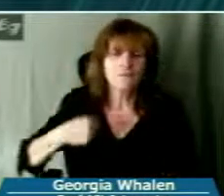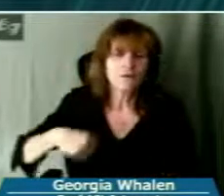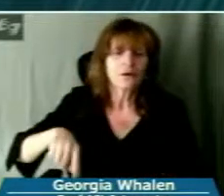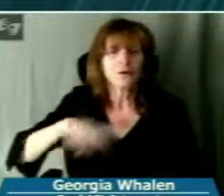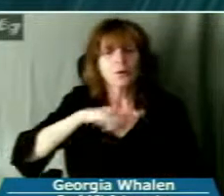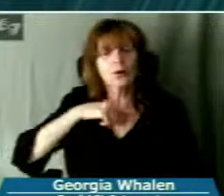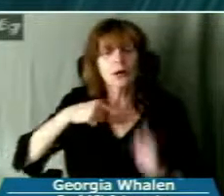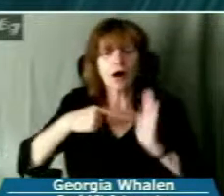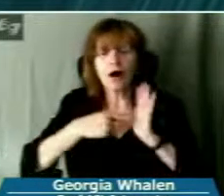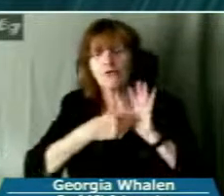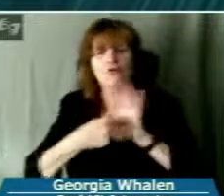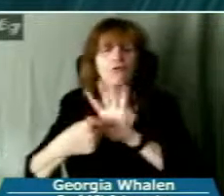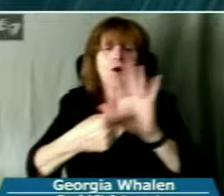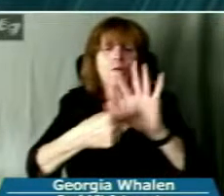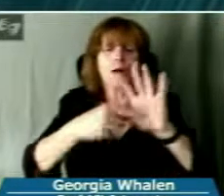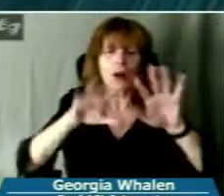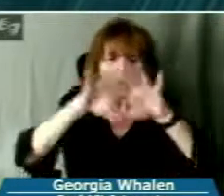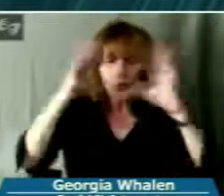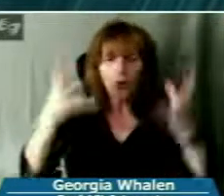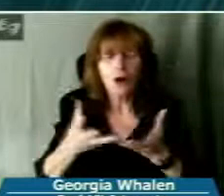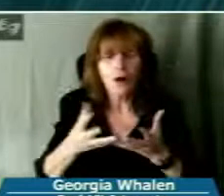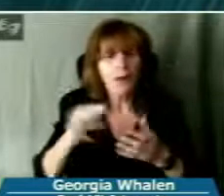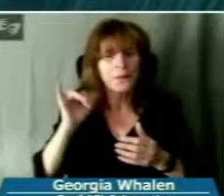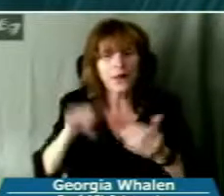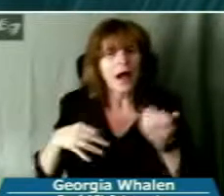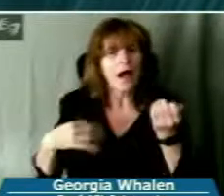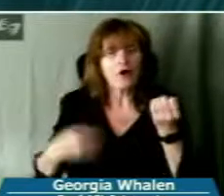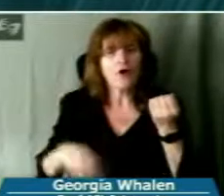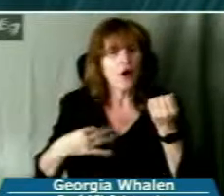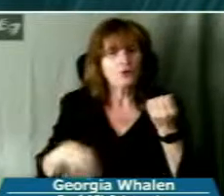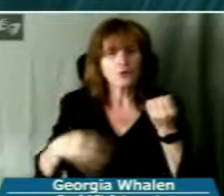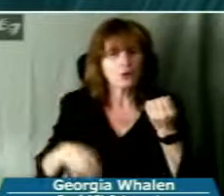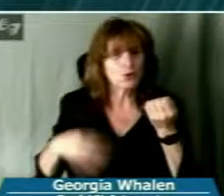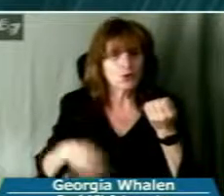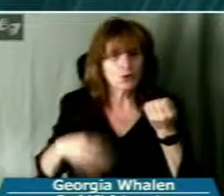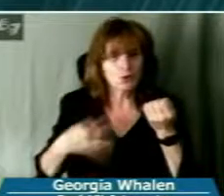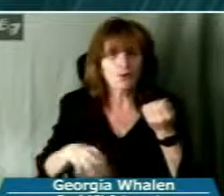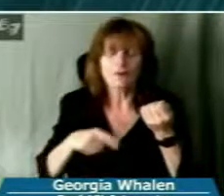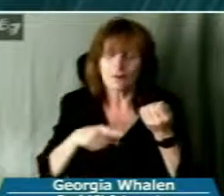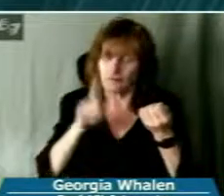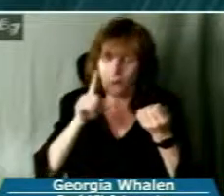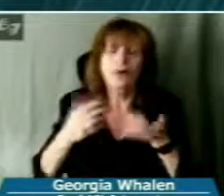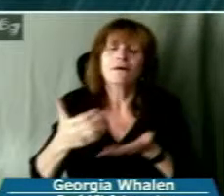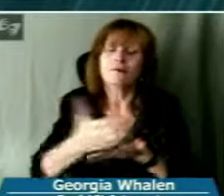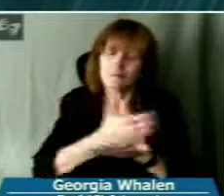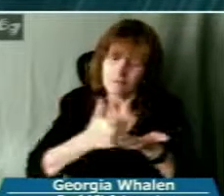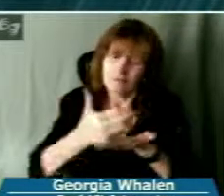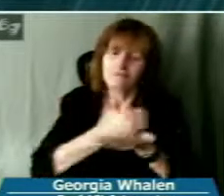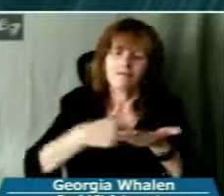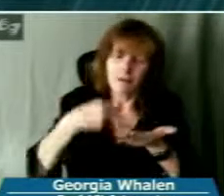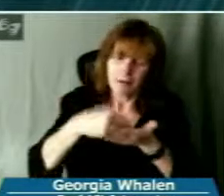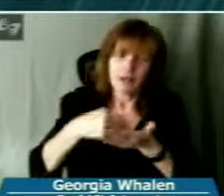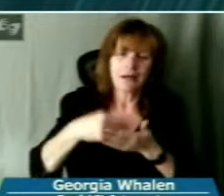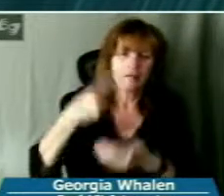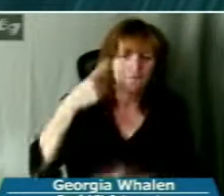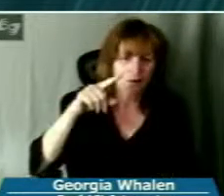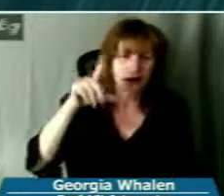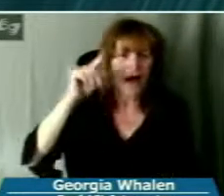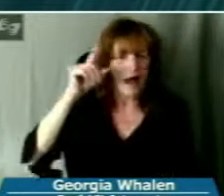for Hamilton Health Sciences. So if you want to hear the song or get more information on how to donate, please go